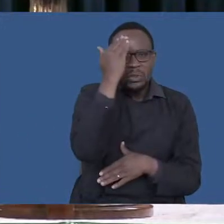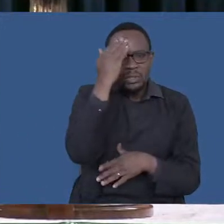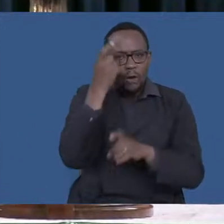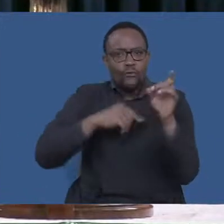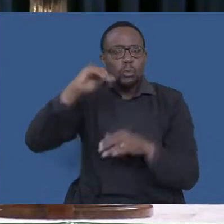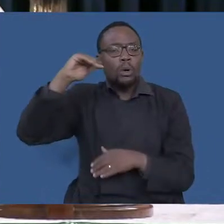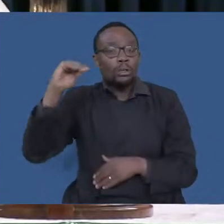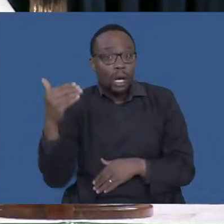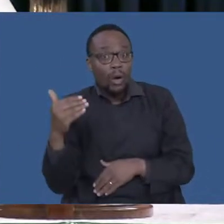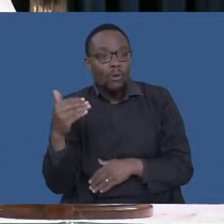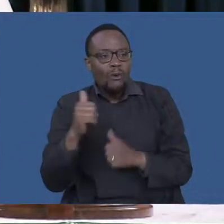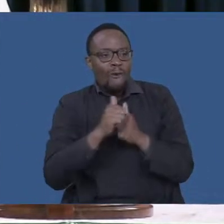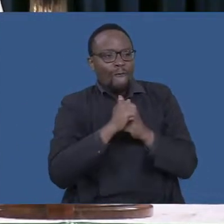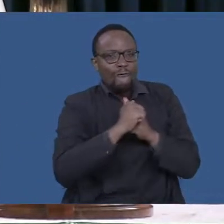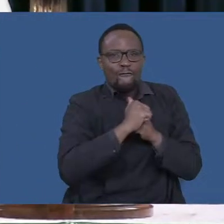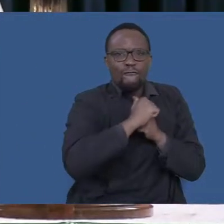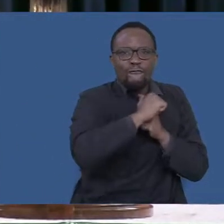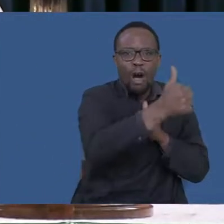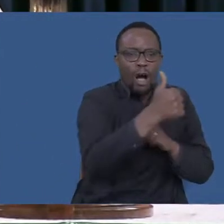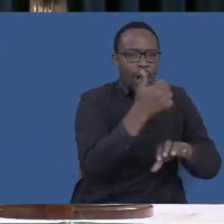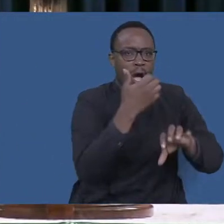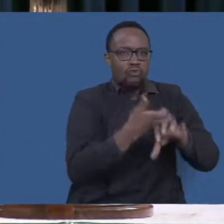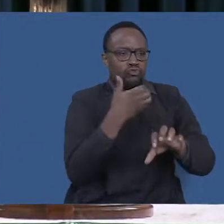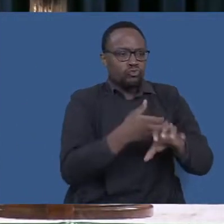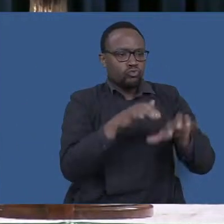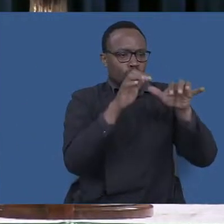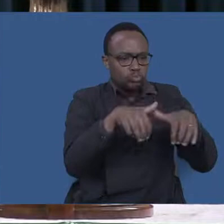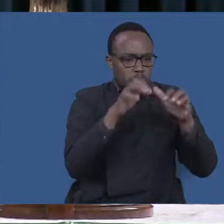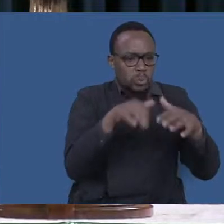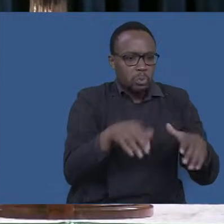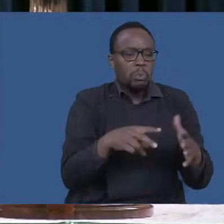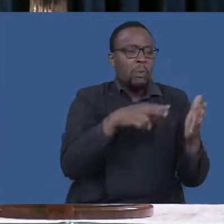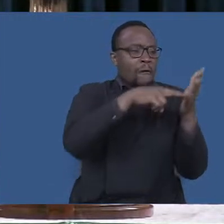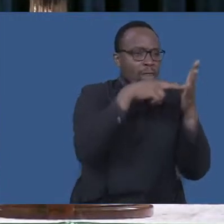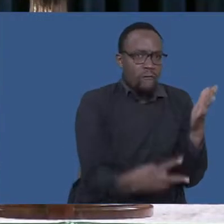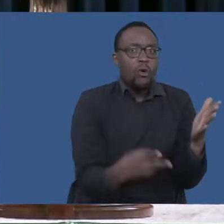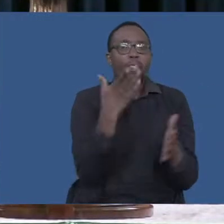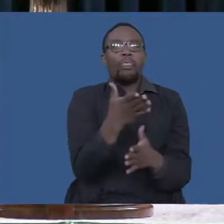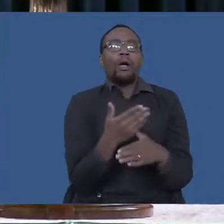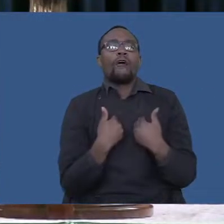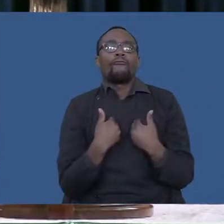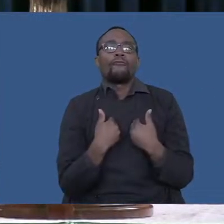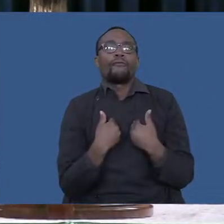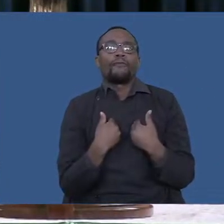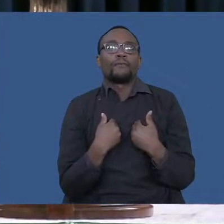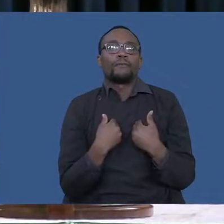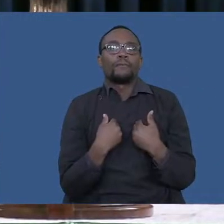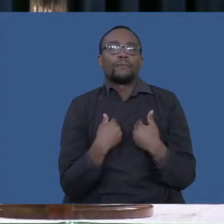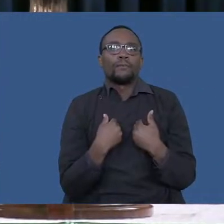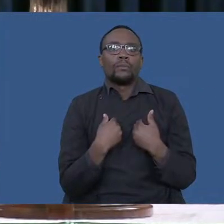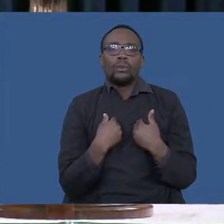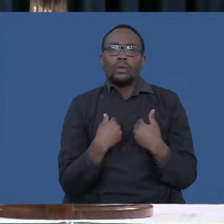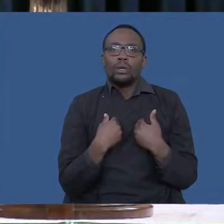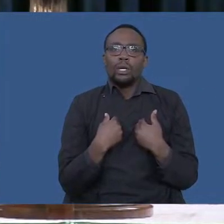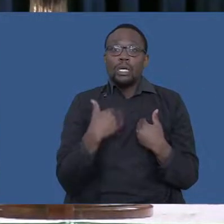city gate as far as the stone quarries and struck them down on the slopes. At these,